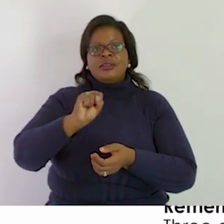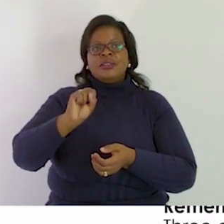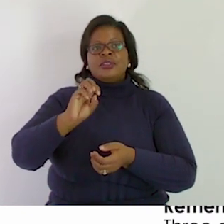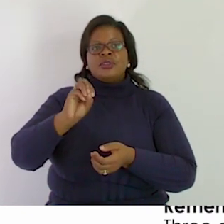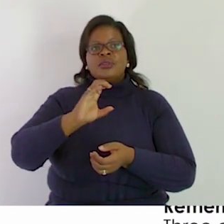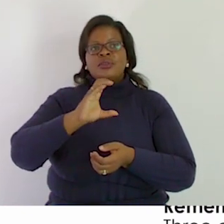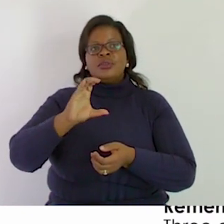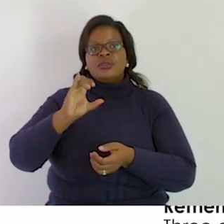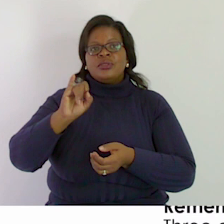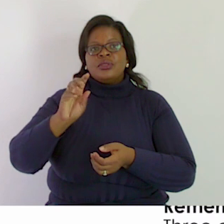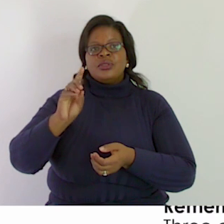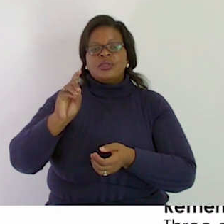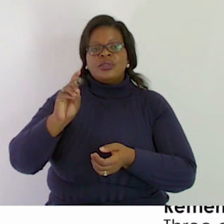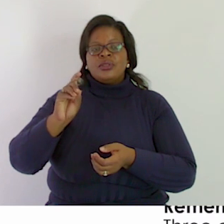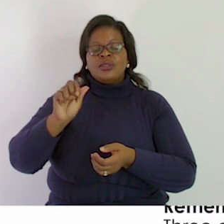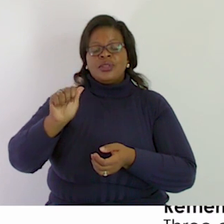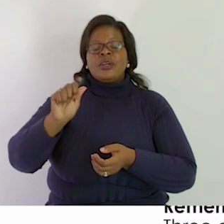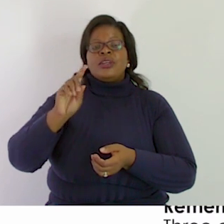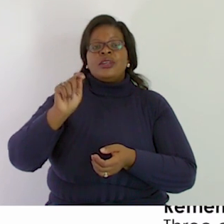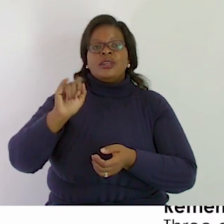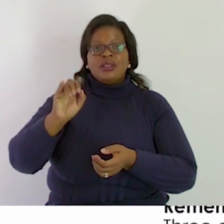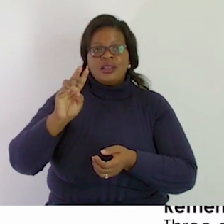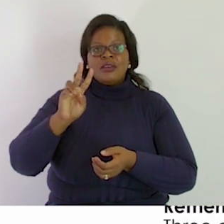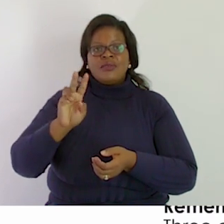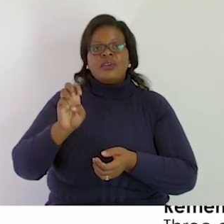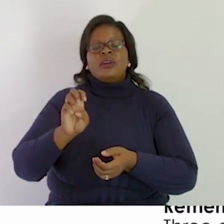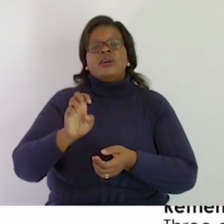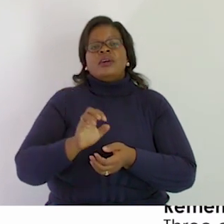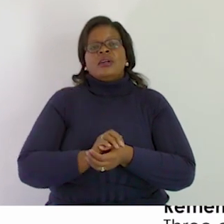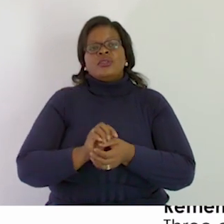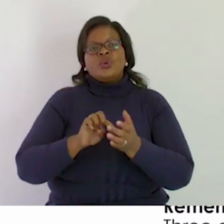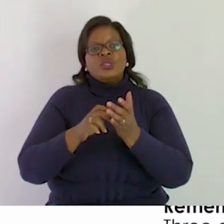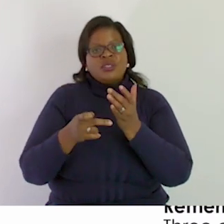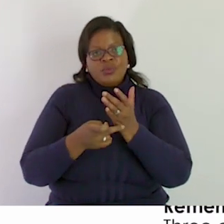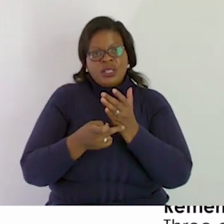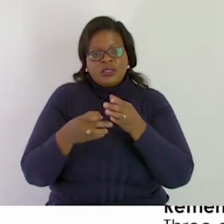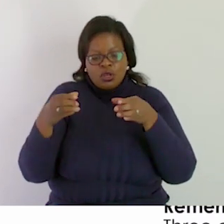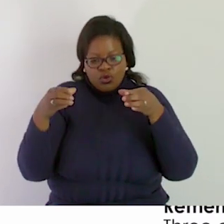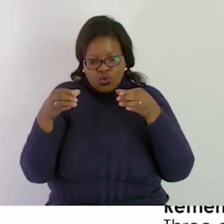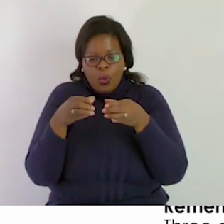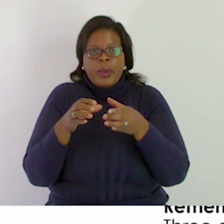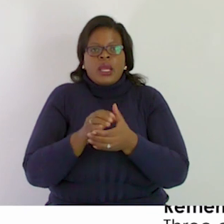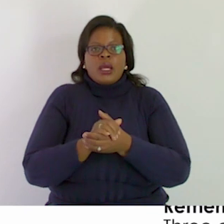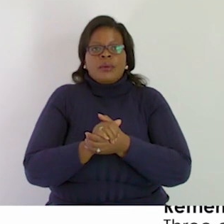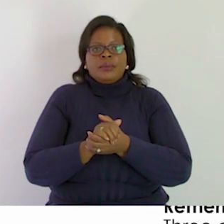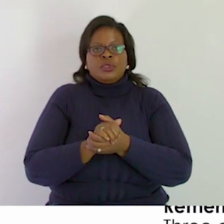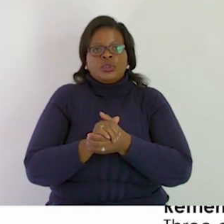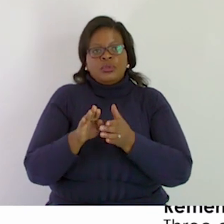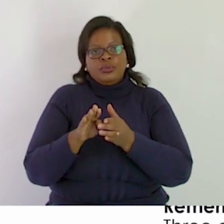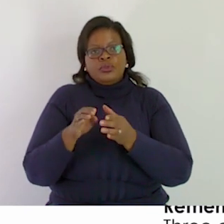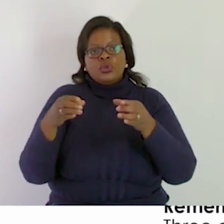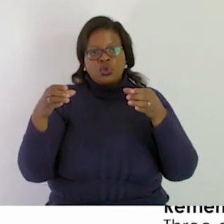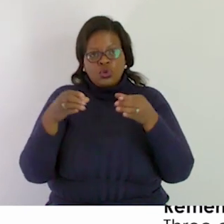grouping, coming together. Are we together? So associative property has to do with